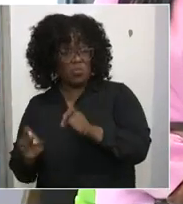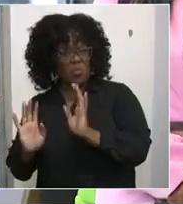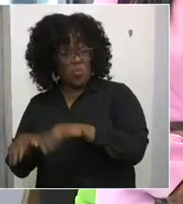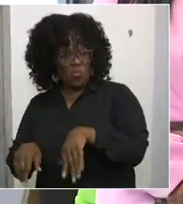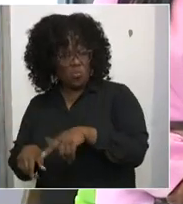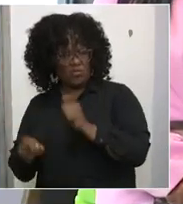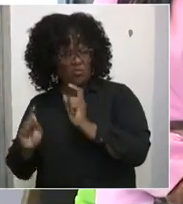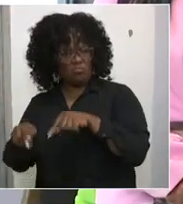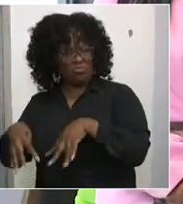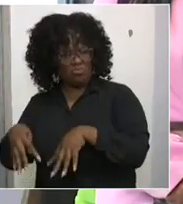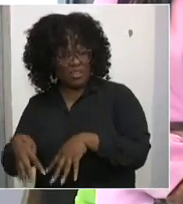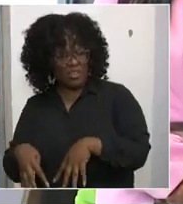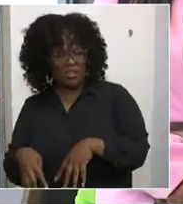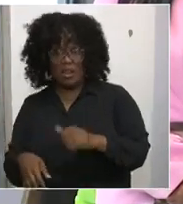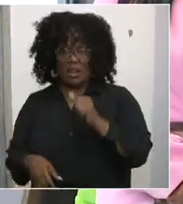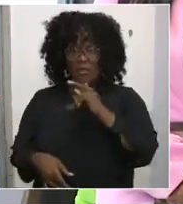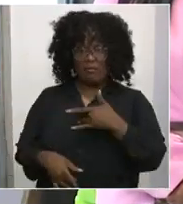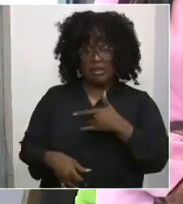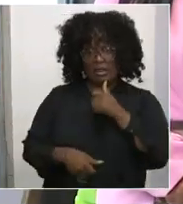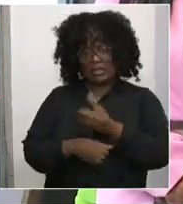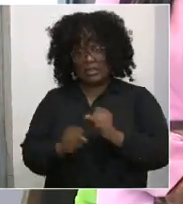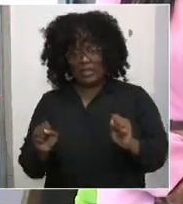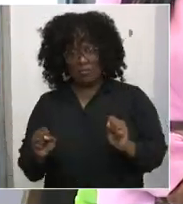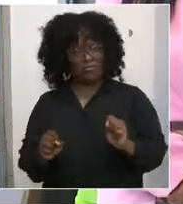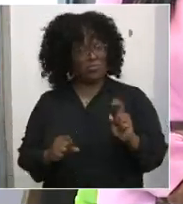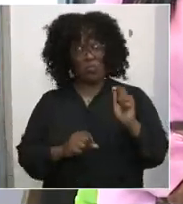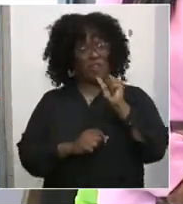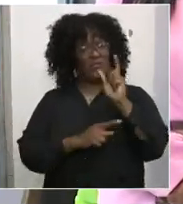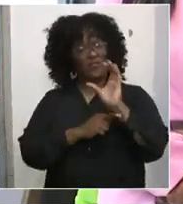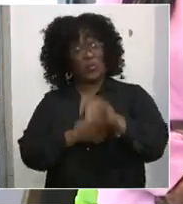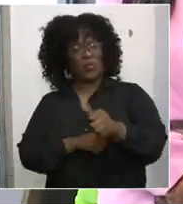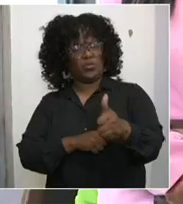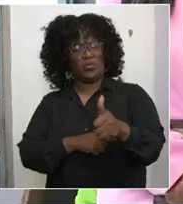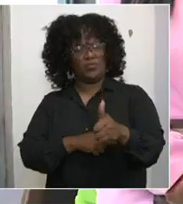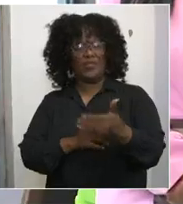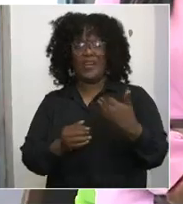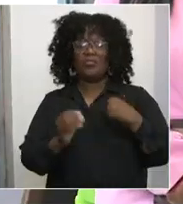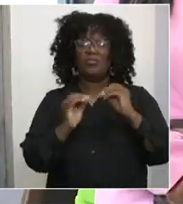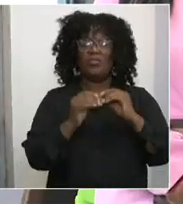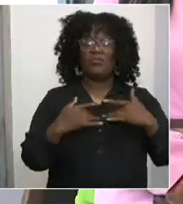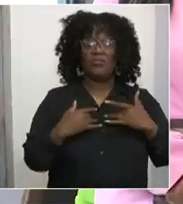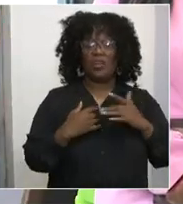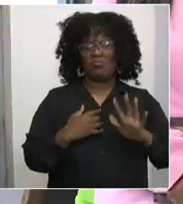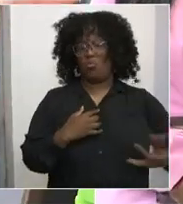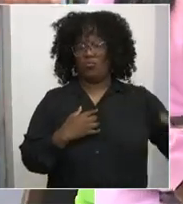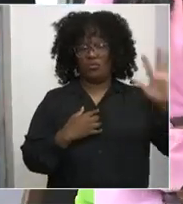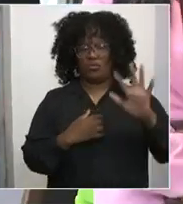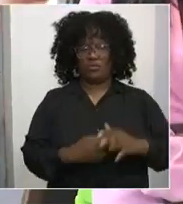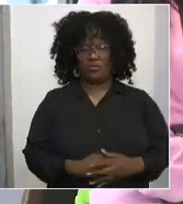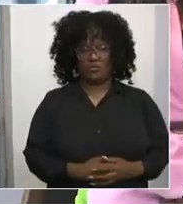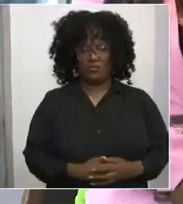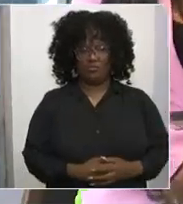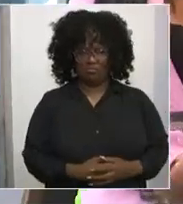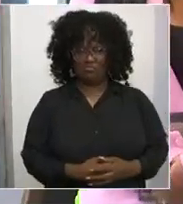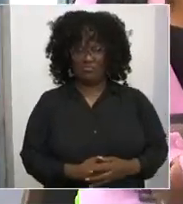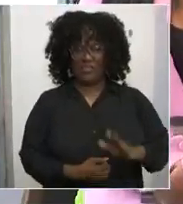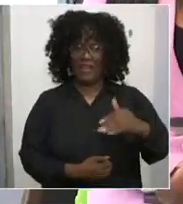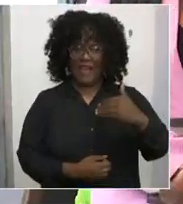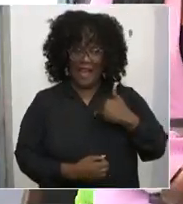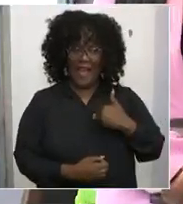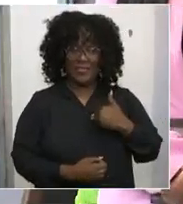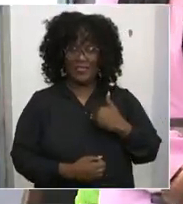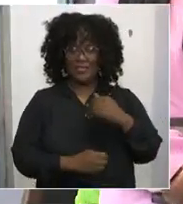events across the city. I was about to say in all 8 wards, but I wasn't sure. So it better be in all 8 wards. In all 8